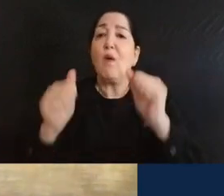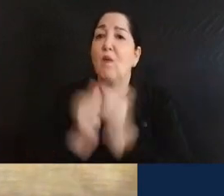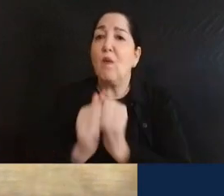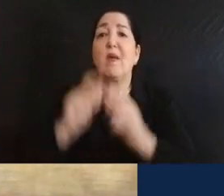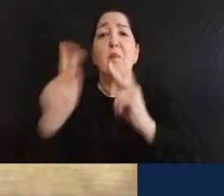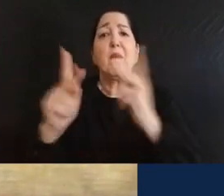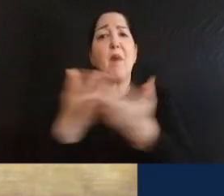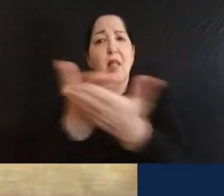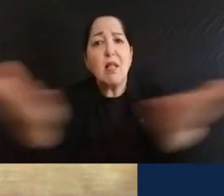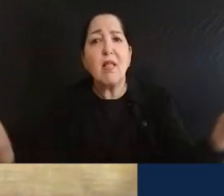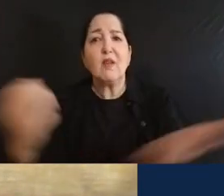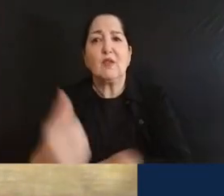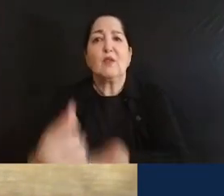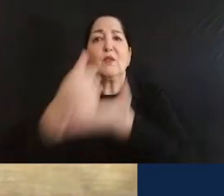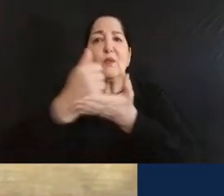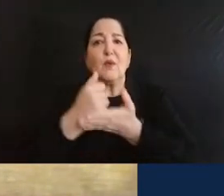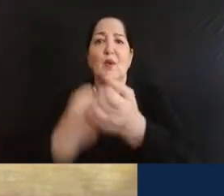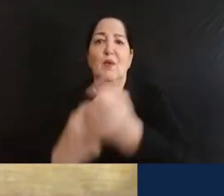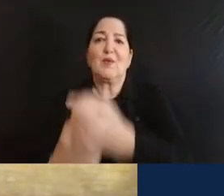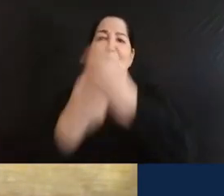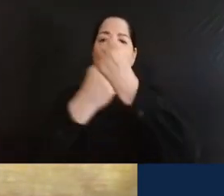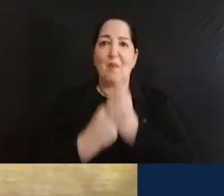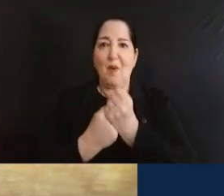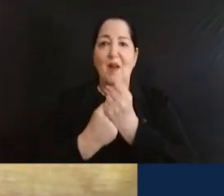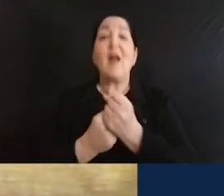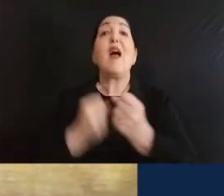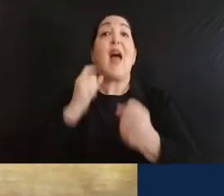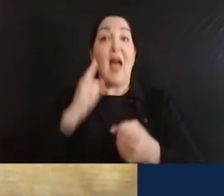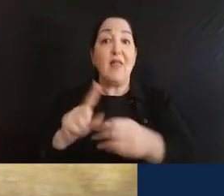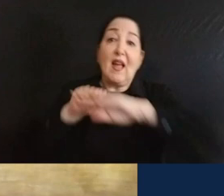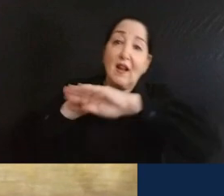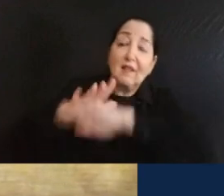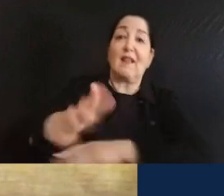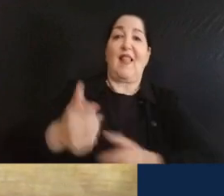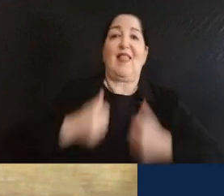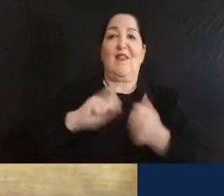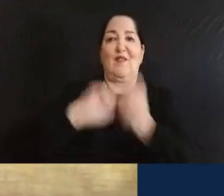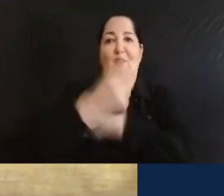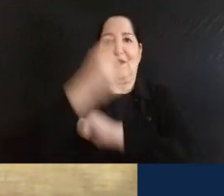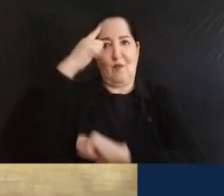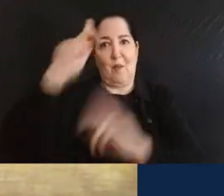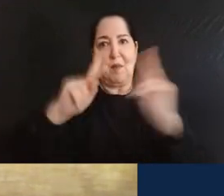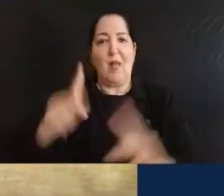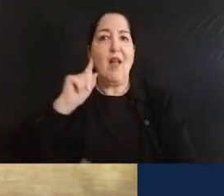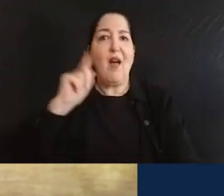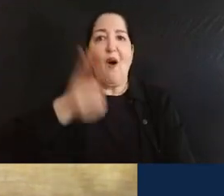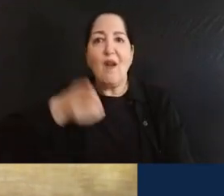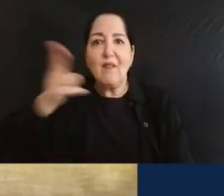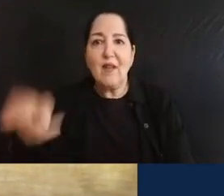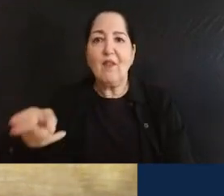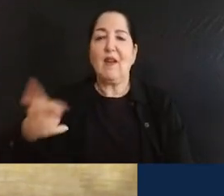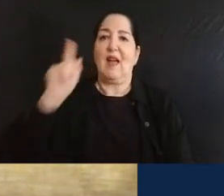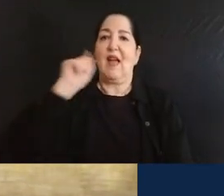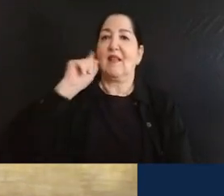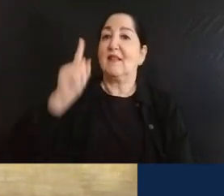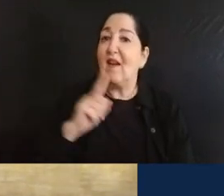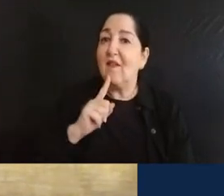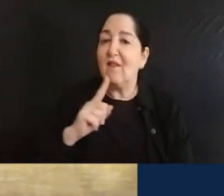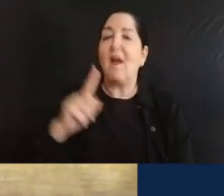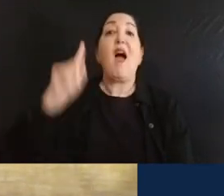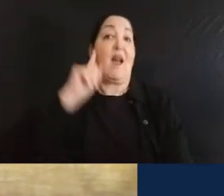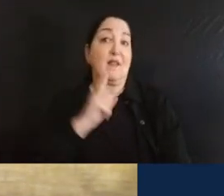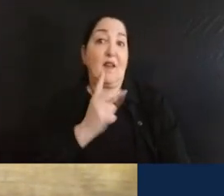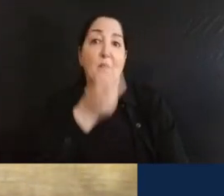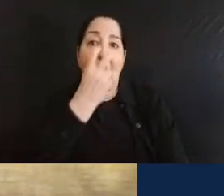you. And with your help, they can continue to really change lives for people who are hard of hearing, deaf, or deaf